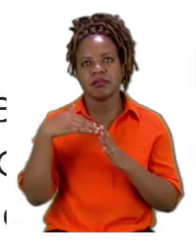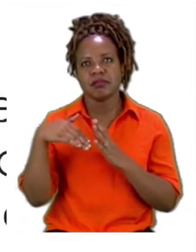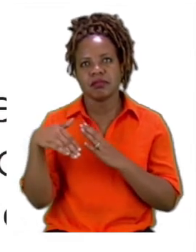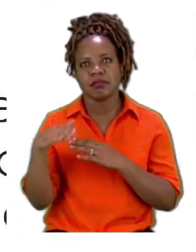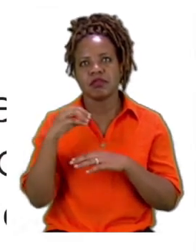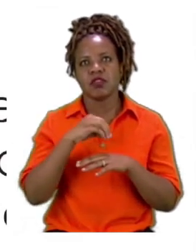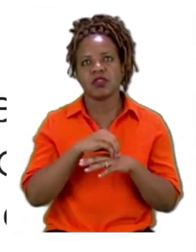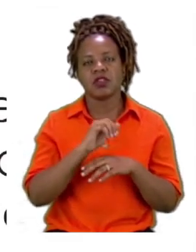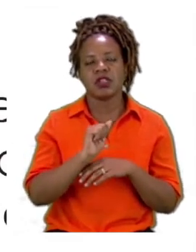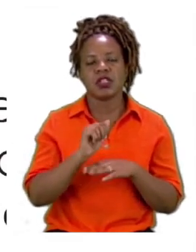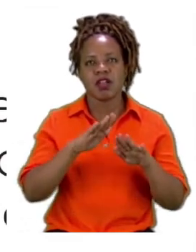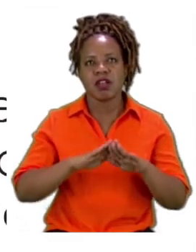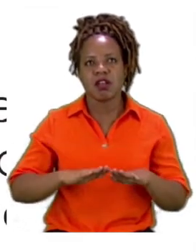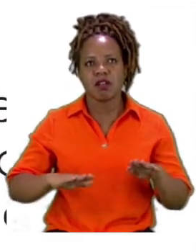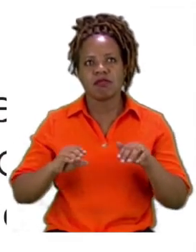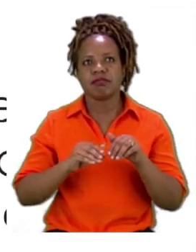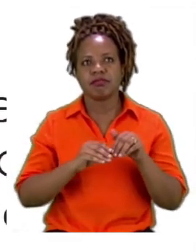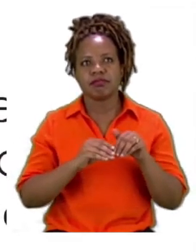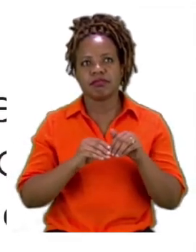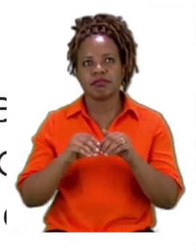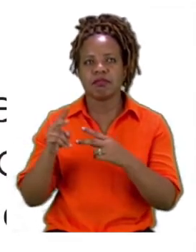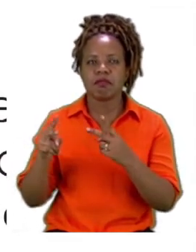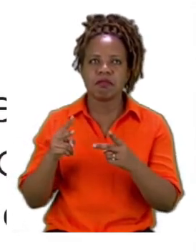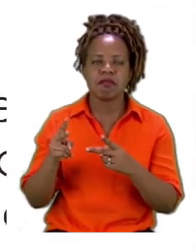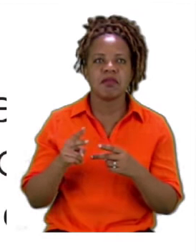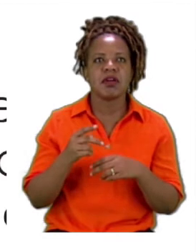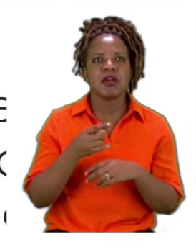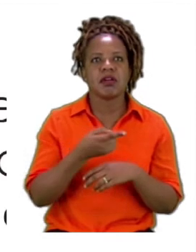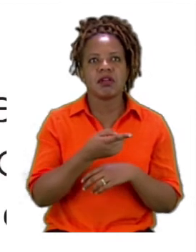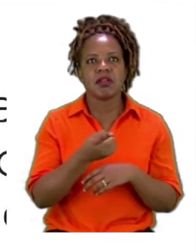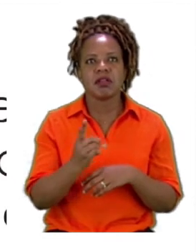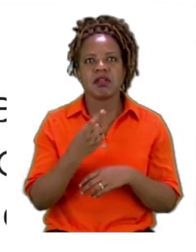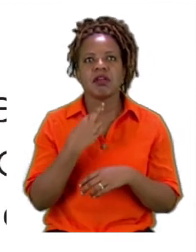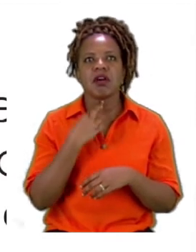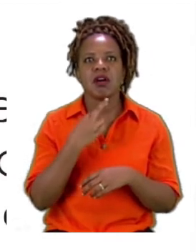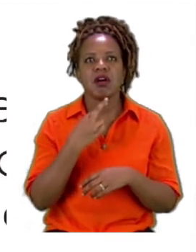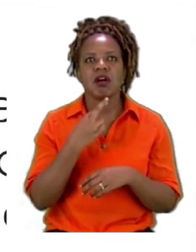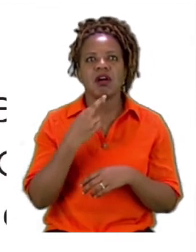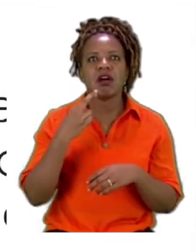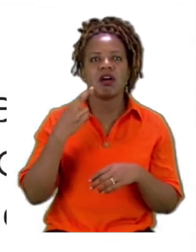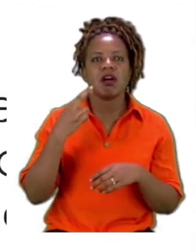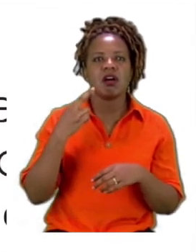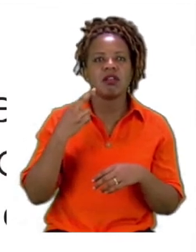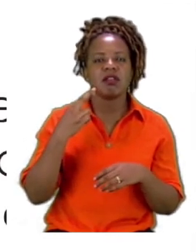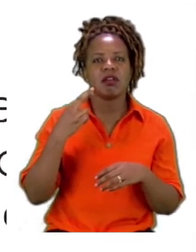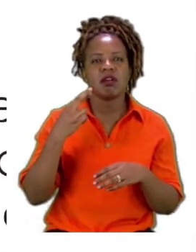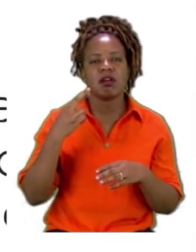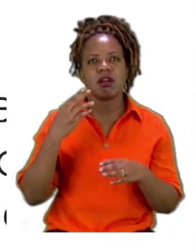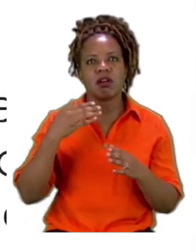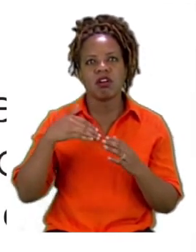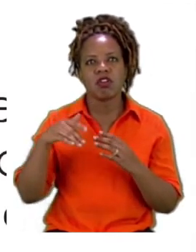very excited. Ben wants to see the cows. Mal wants to see the horses. Oh